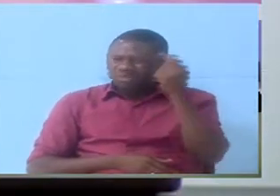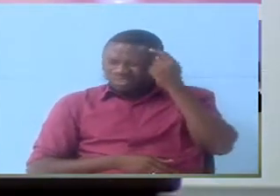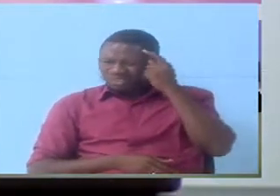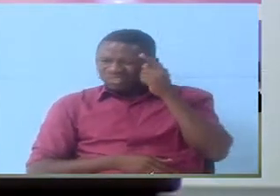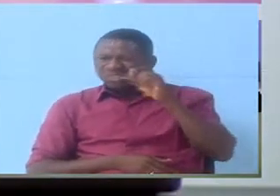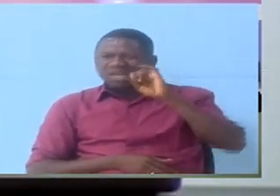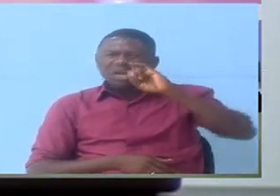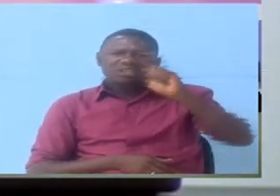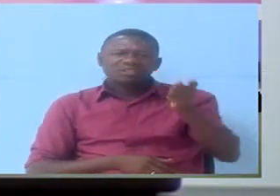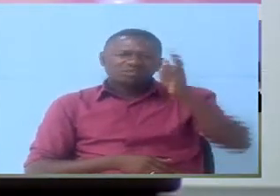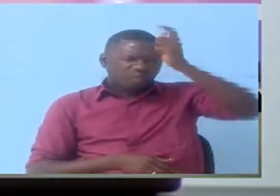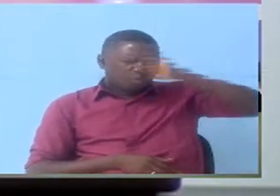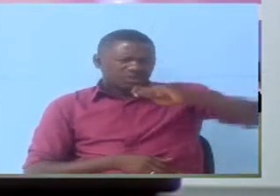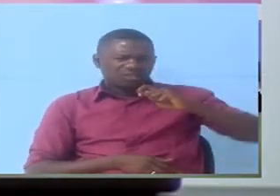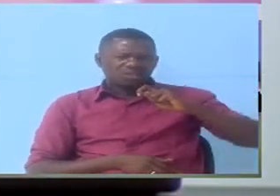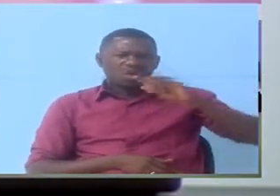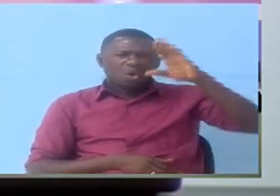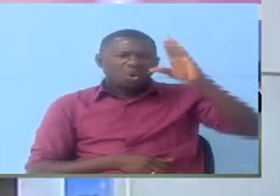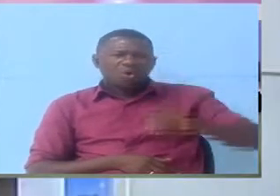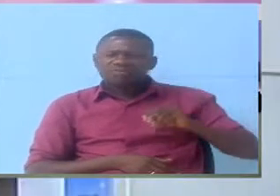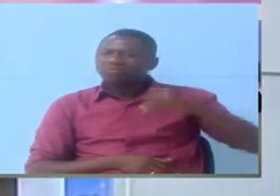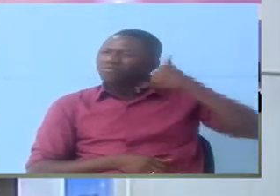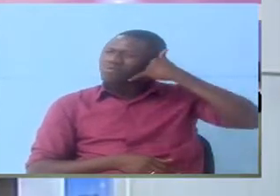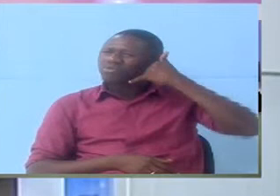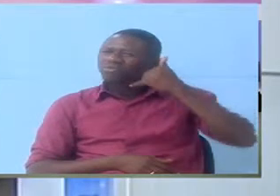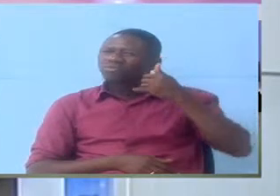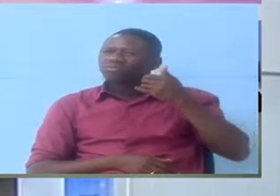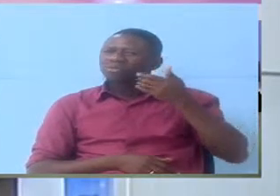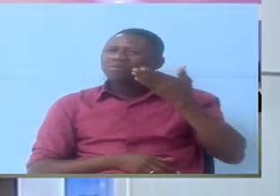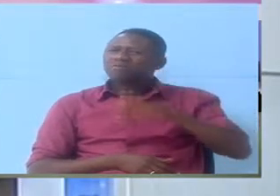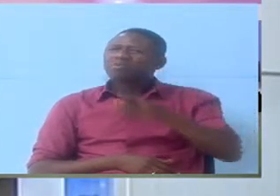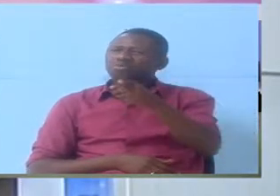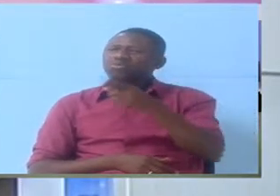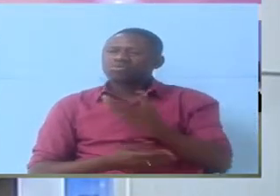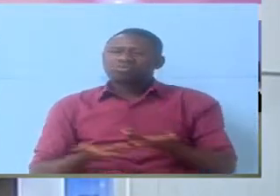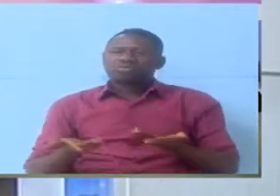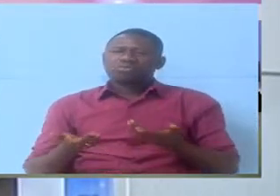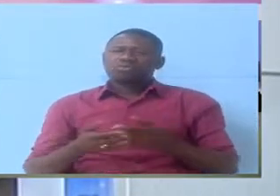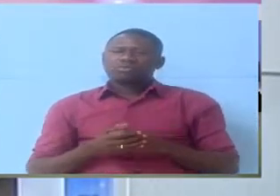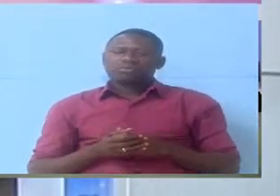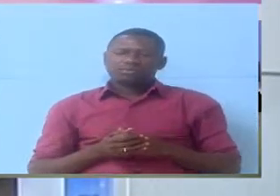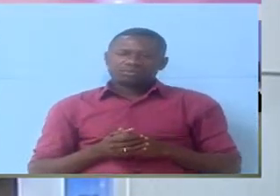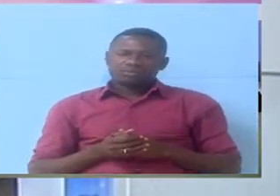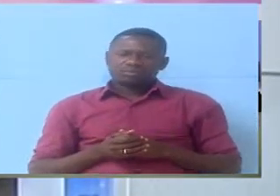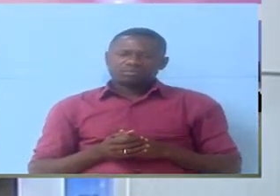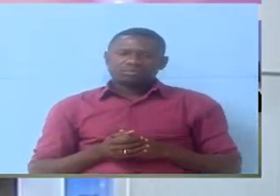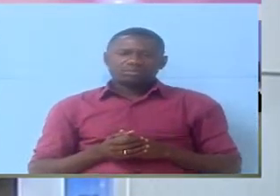the phone? Because he doesn't want to listen to what I was